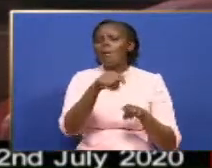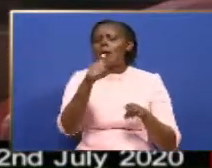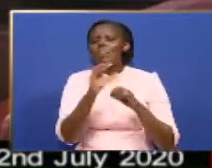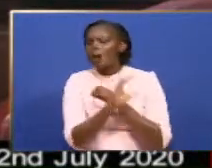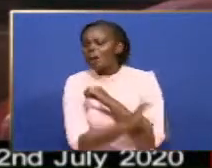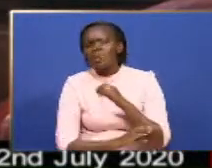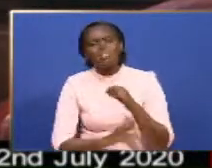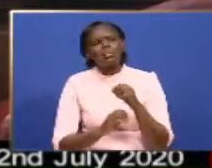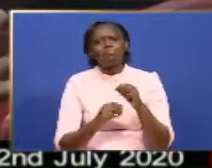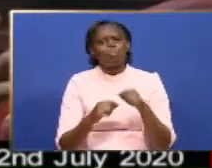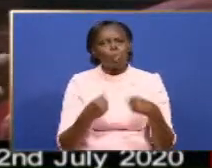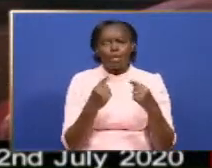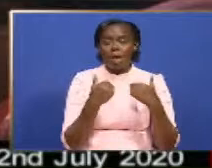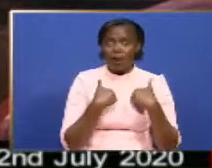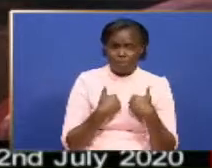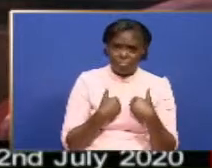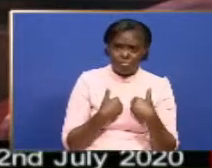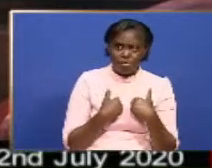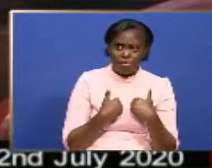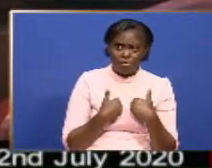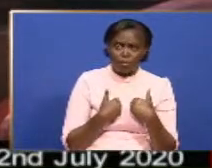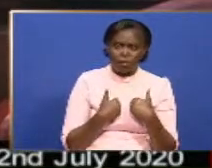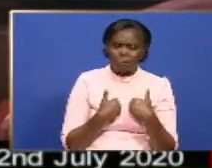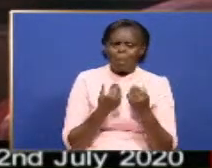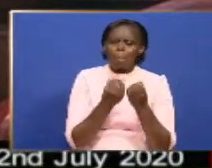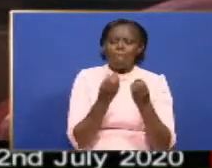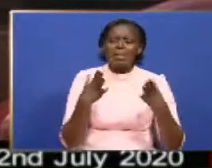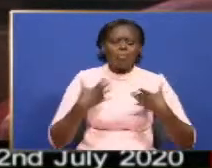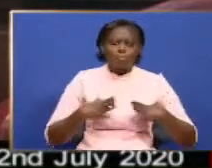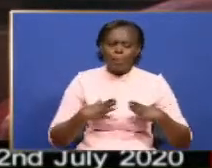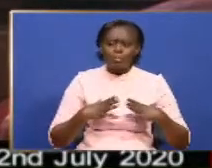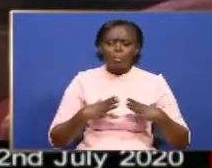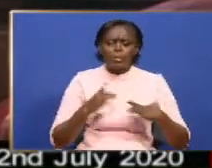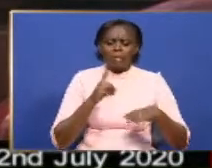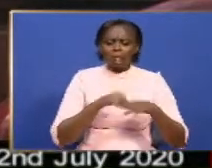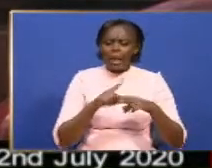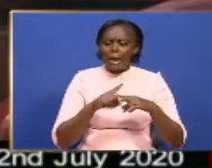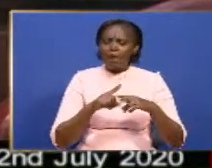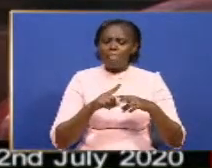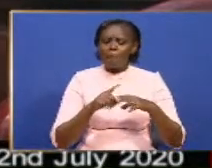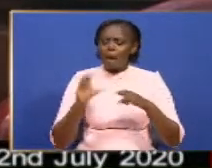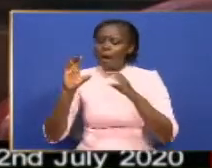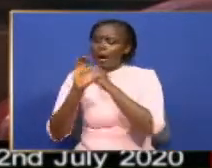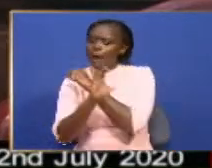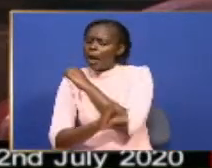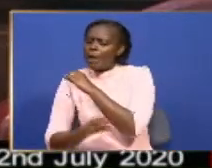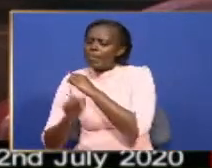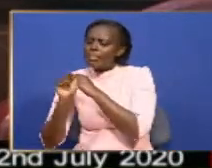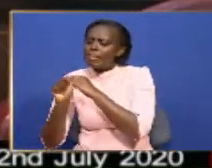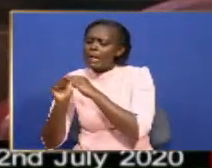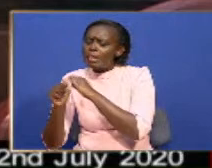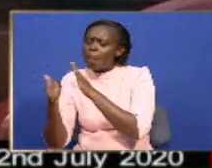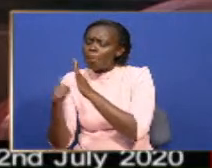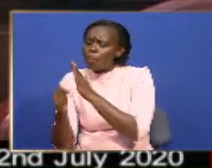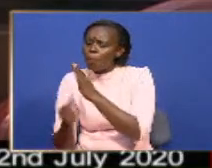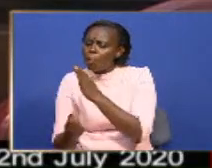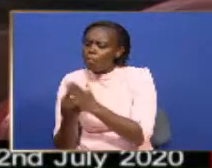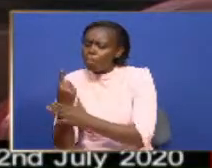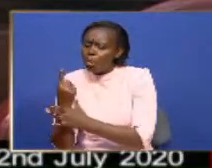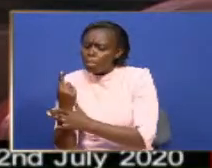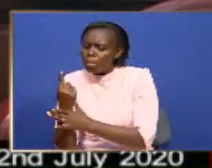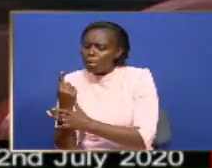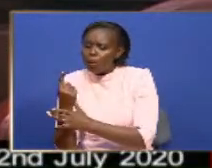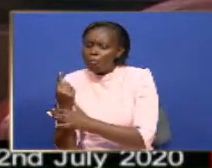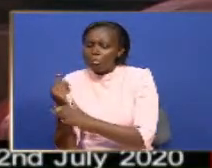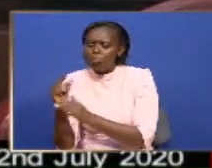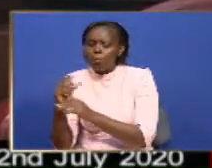d'etats. Honorable Speaker, so many people, when they have problems in their country, they will really want to come to a haven